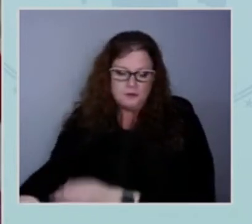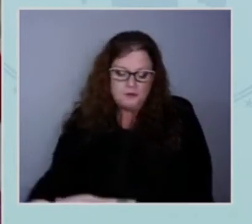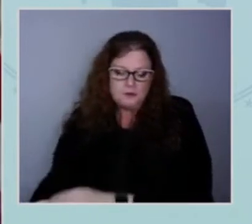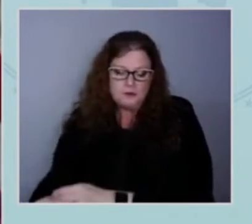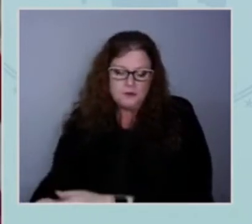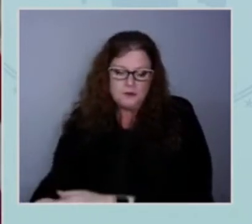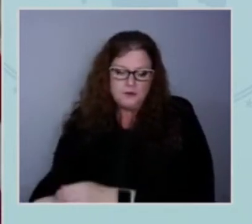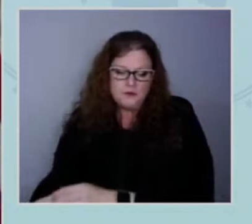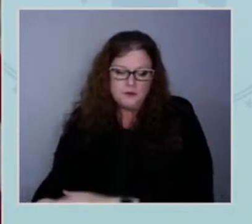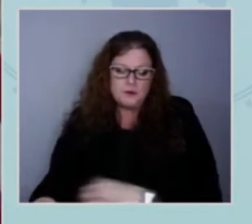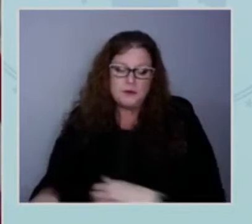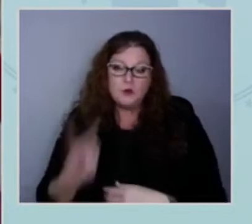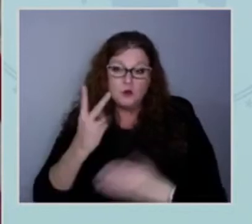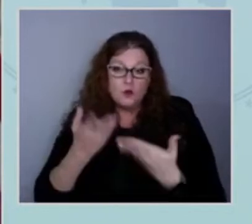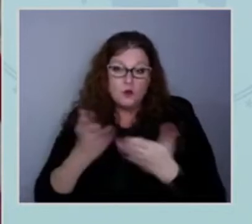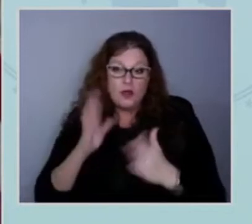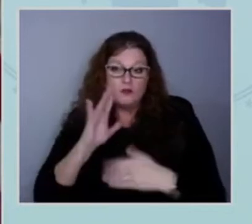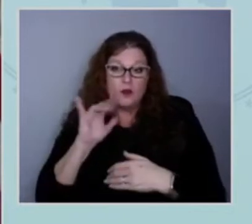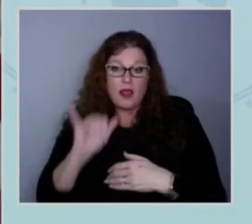period.